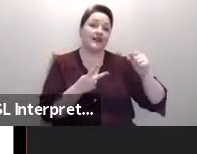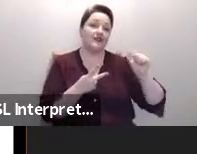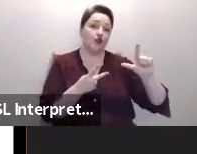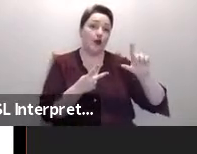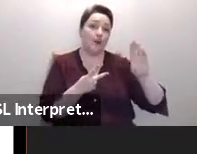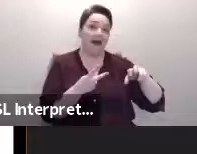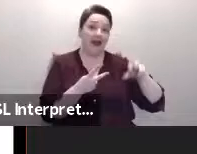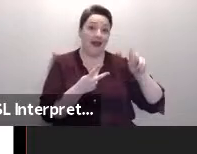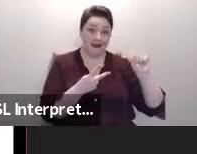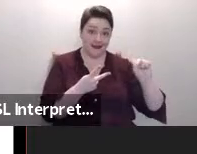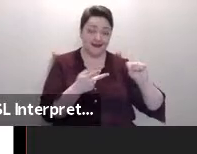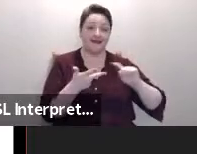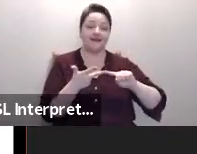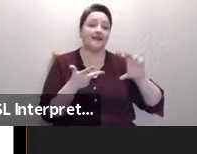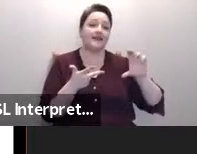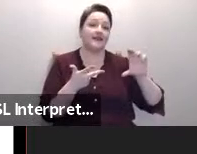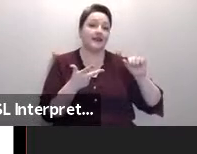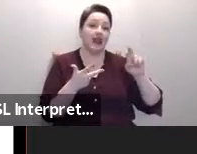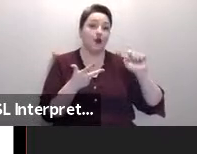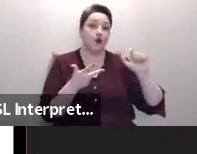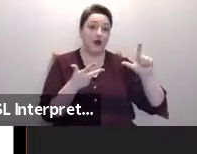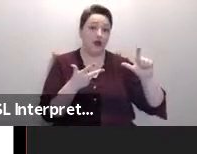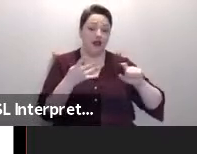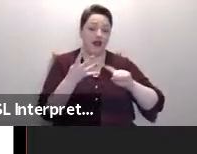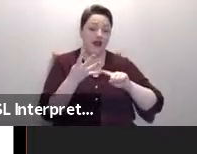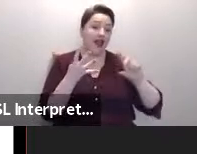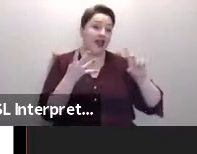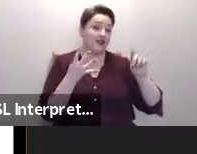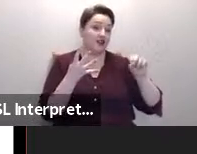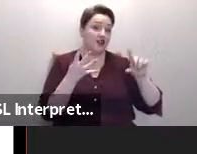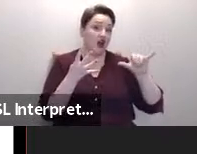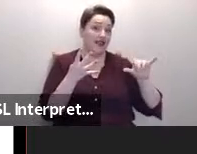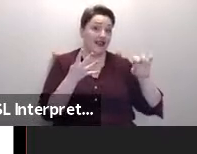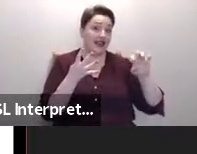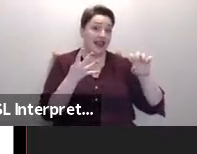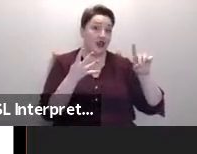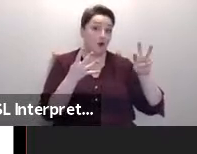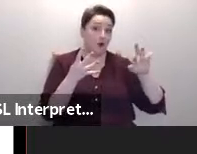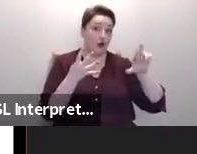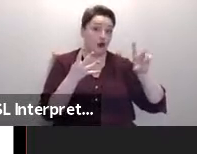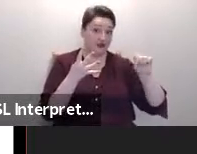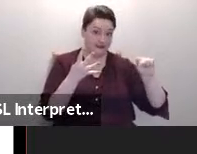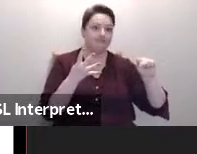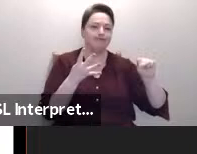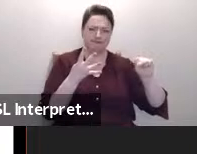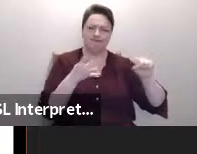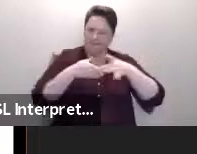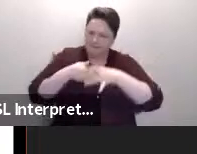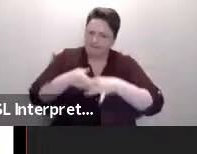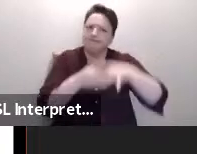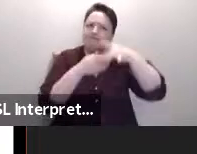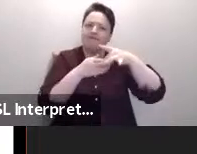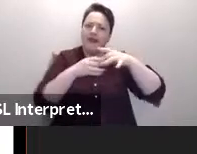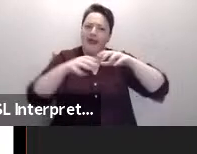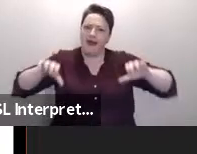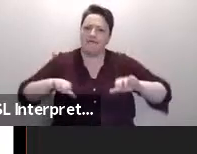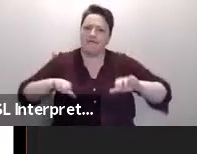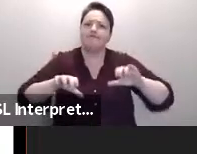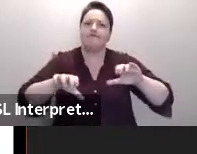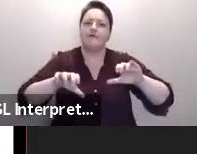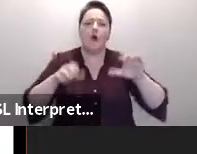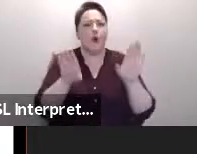Biddlecombe, and Dolly Edwards, we're here to continue in our efforts to have an open dialogue